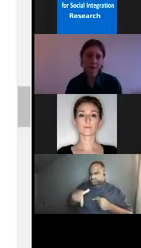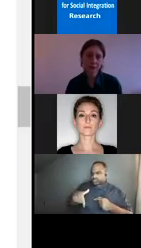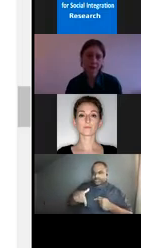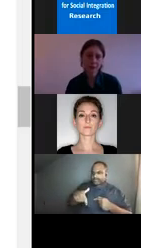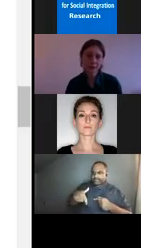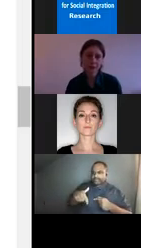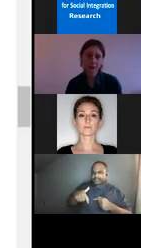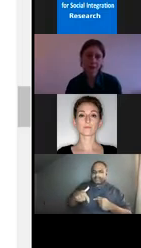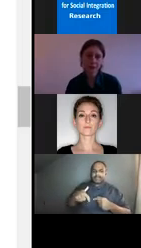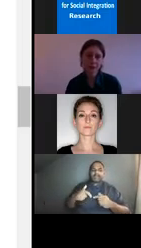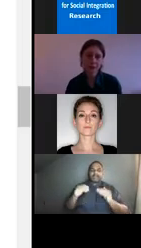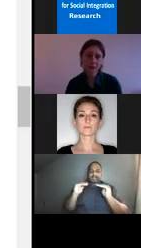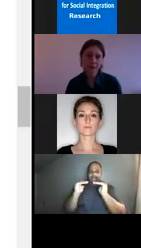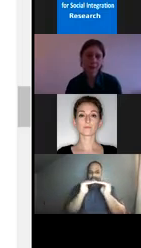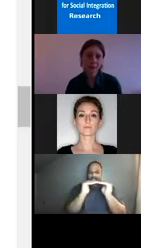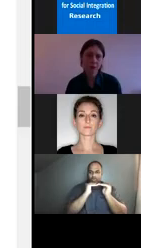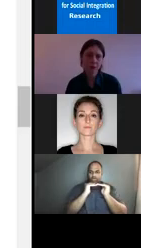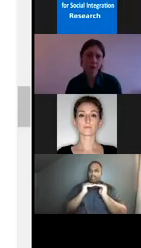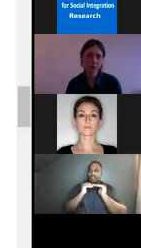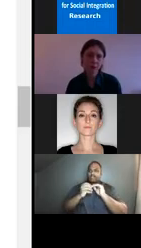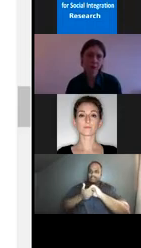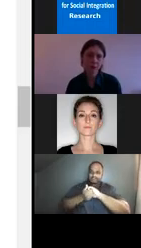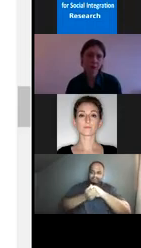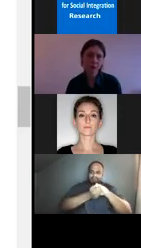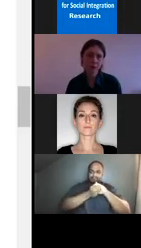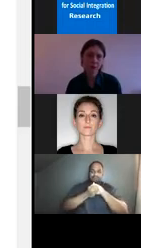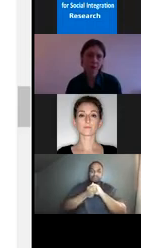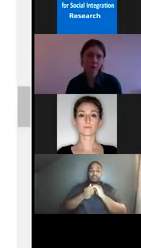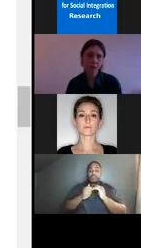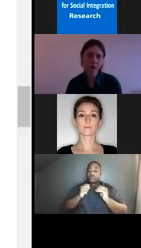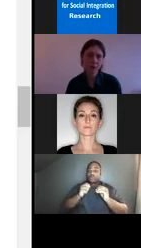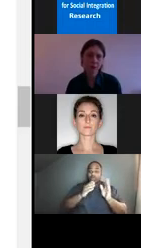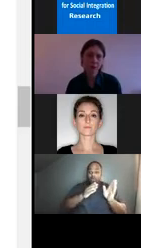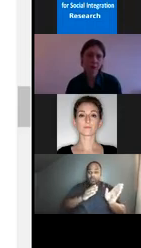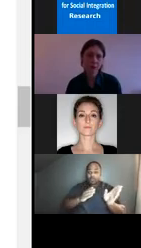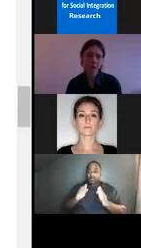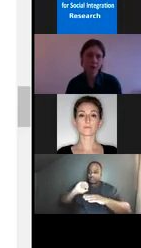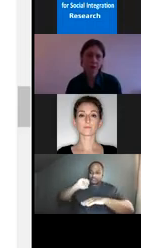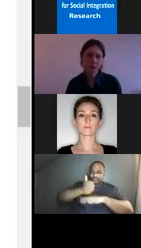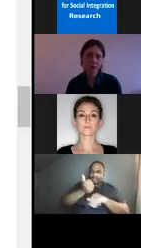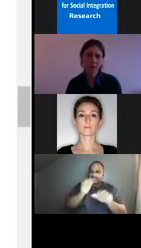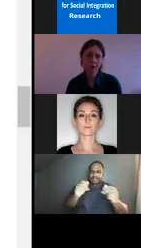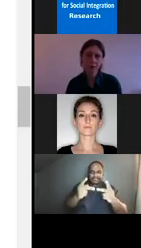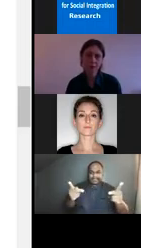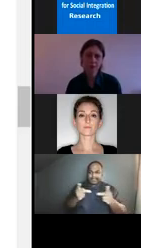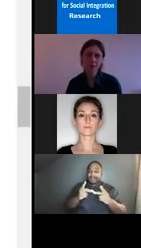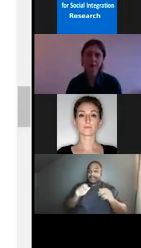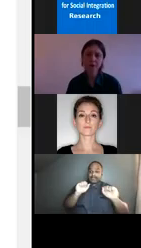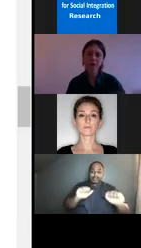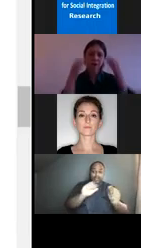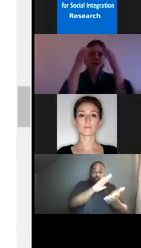Equality and solidarity with the theater community. So theater can be organized in any space. This also includes